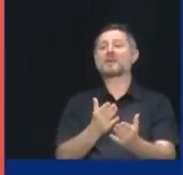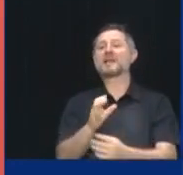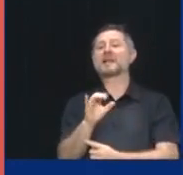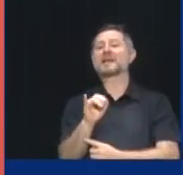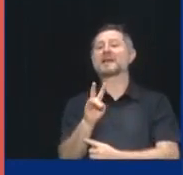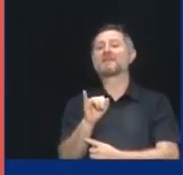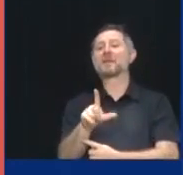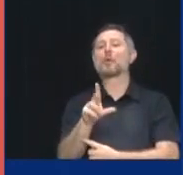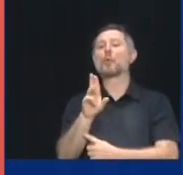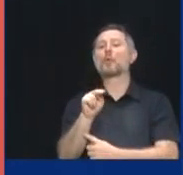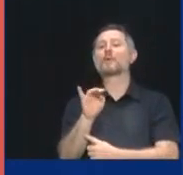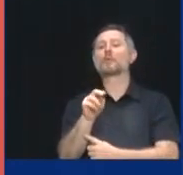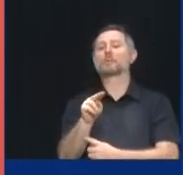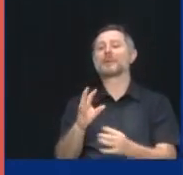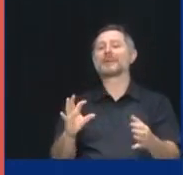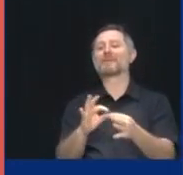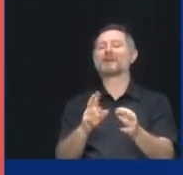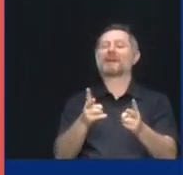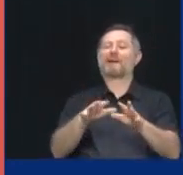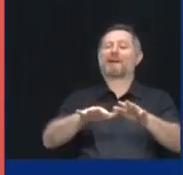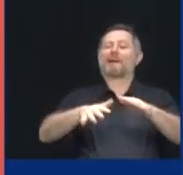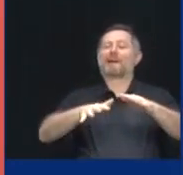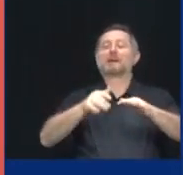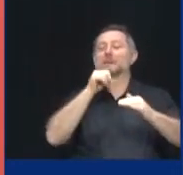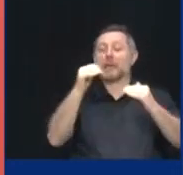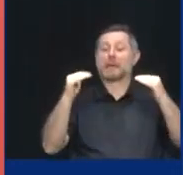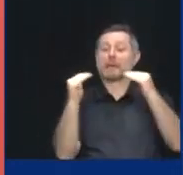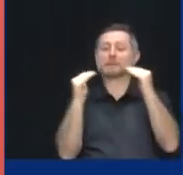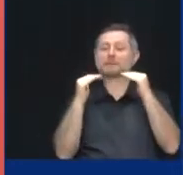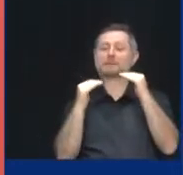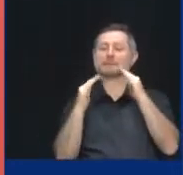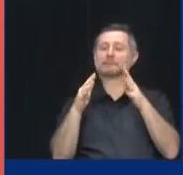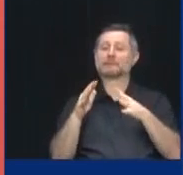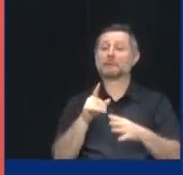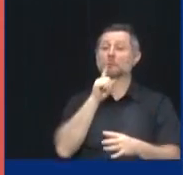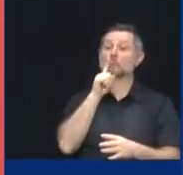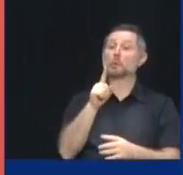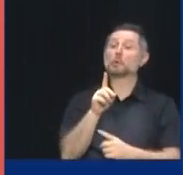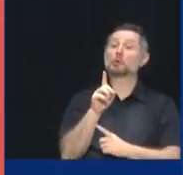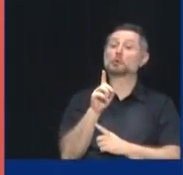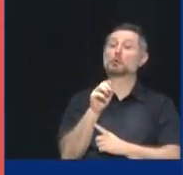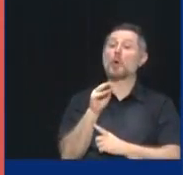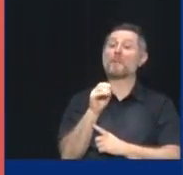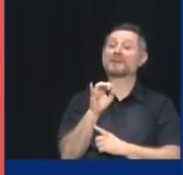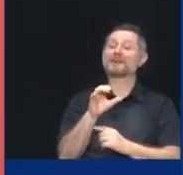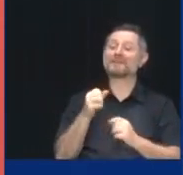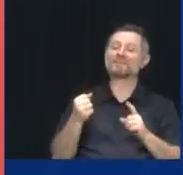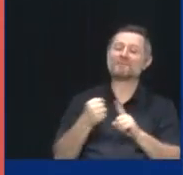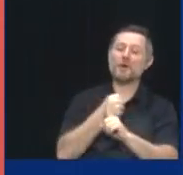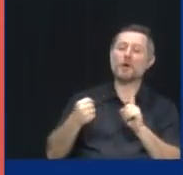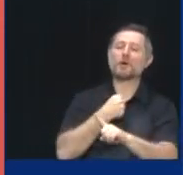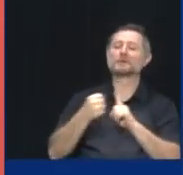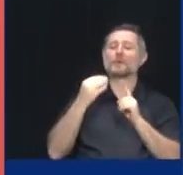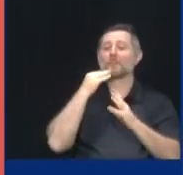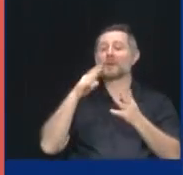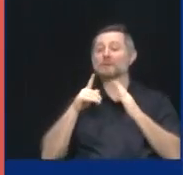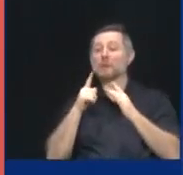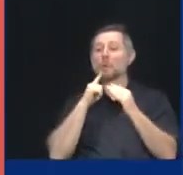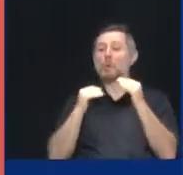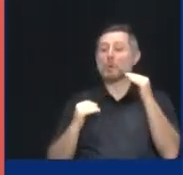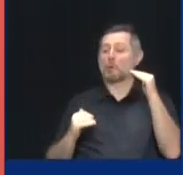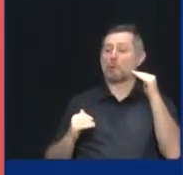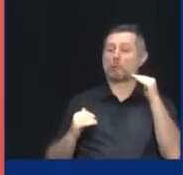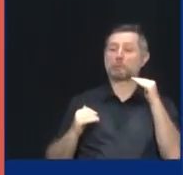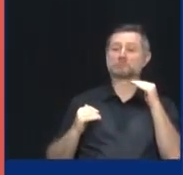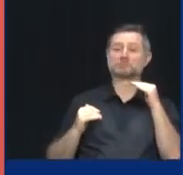you domestic partnerships, almost like marriage, but not